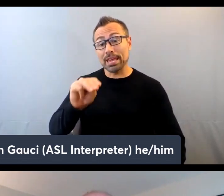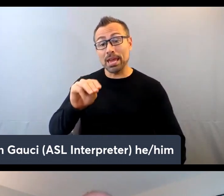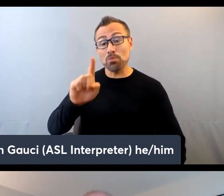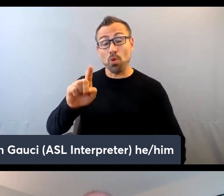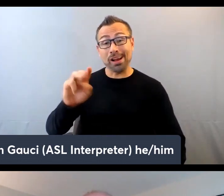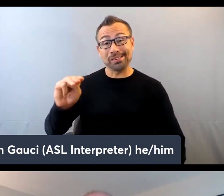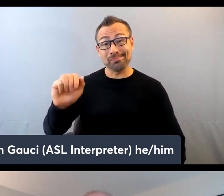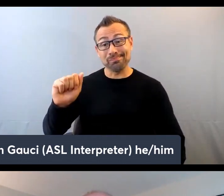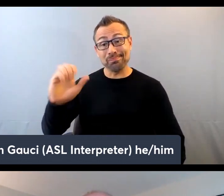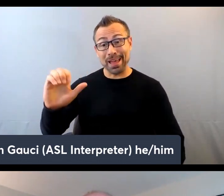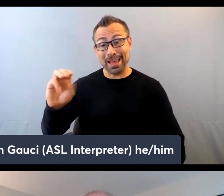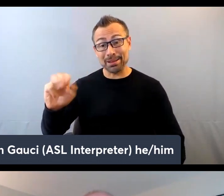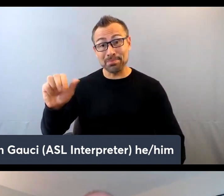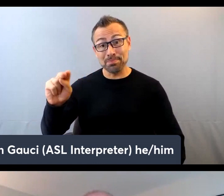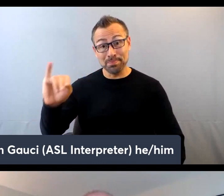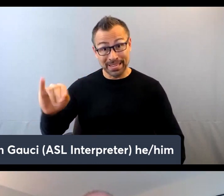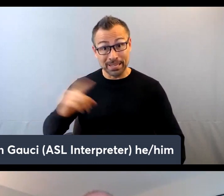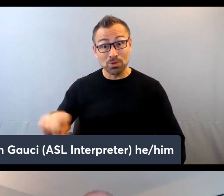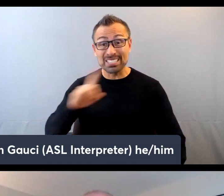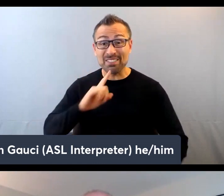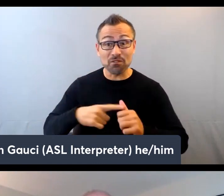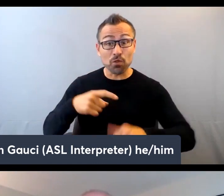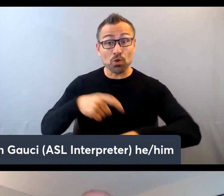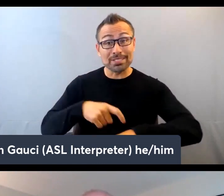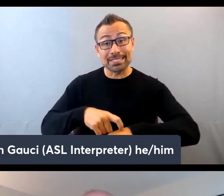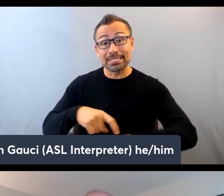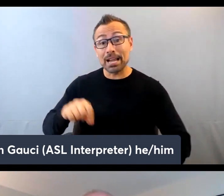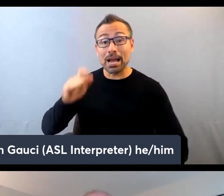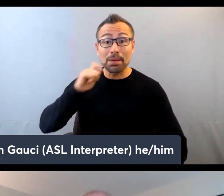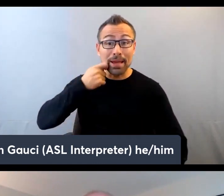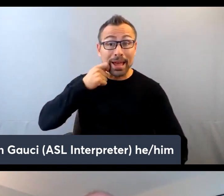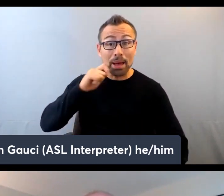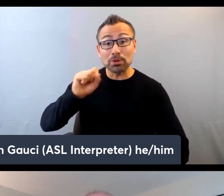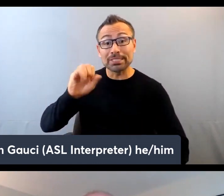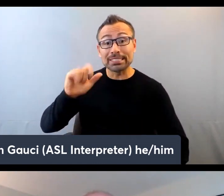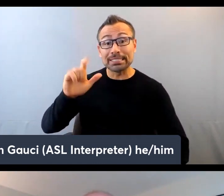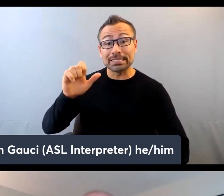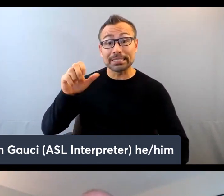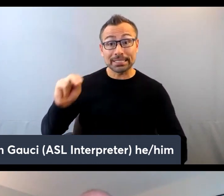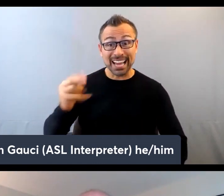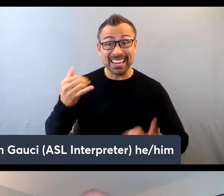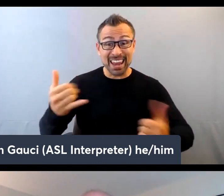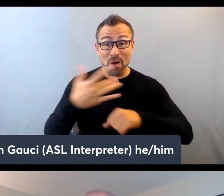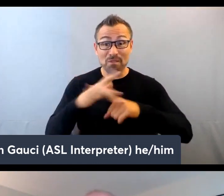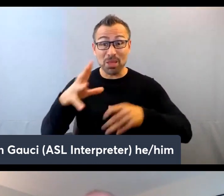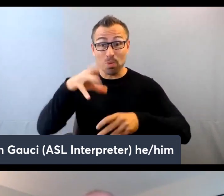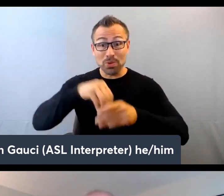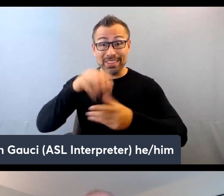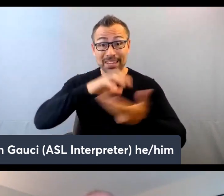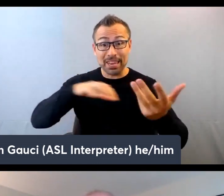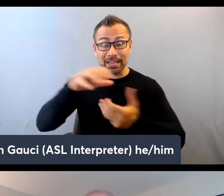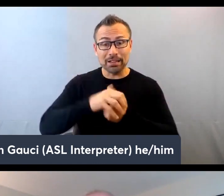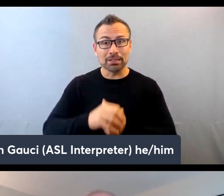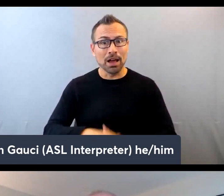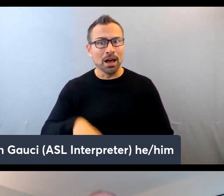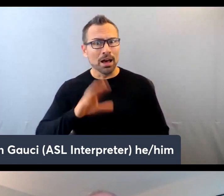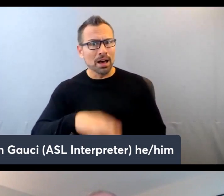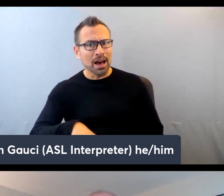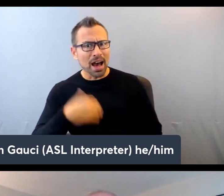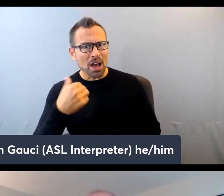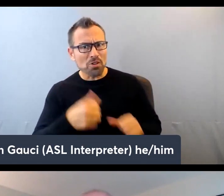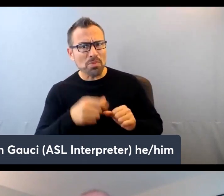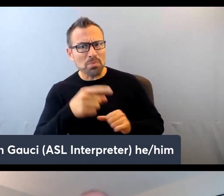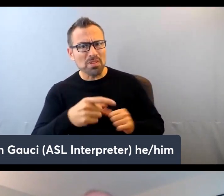Silicon is available in the cloud. And we're super thrilled about it. Yeah, I remember that actual launch video. Was it Dave